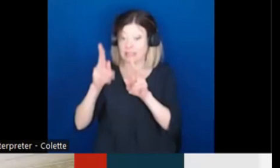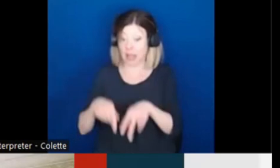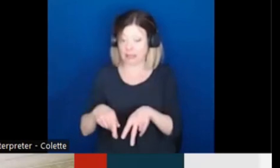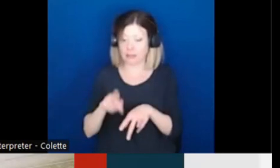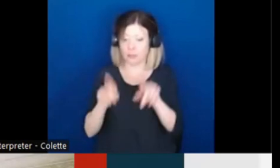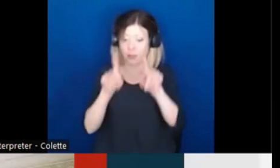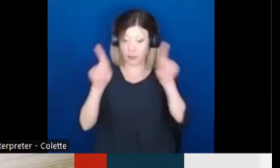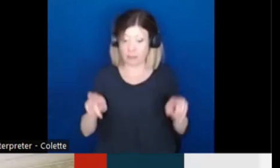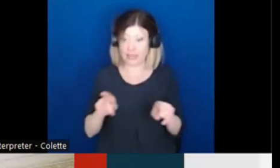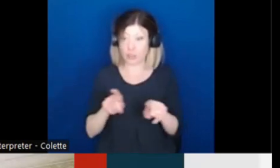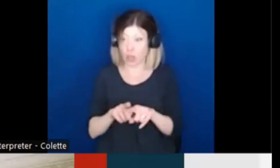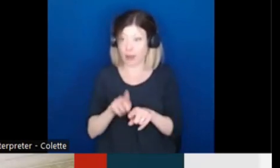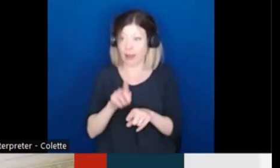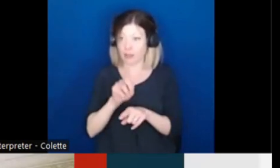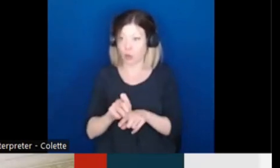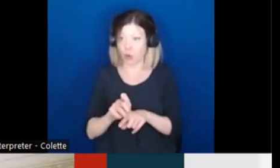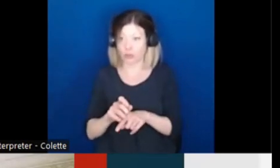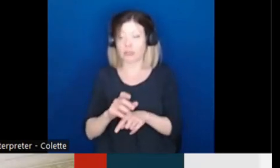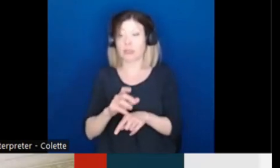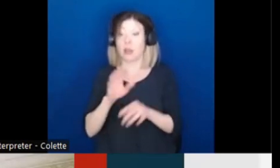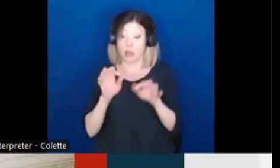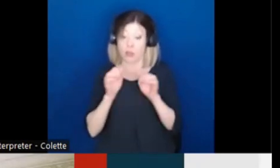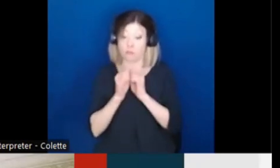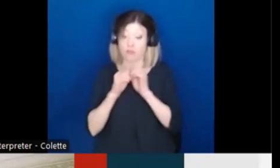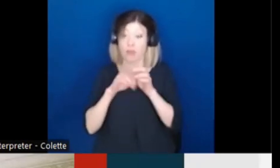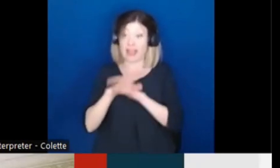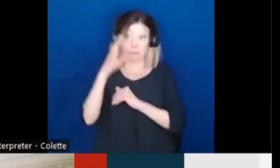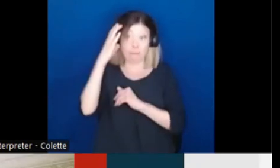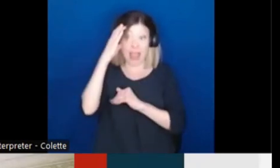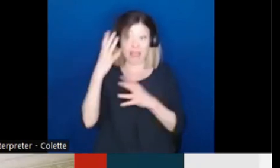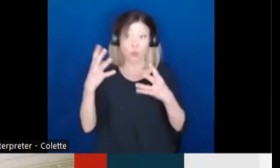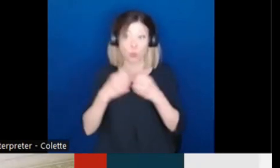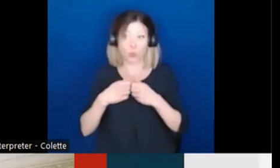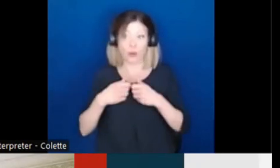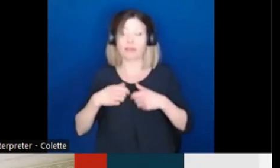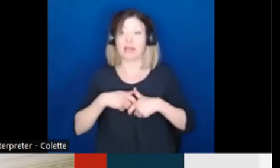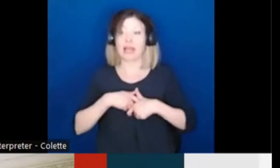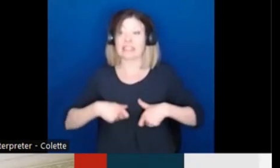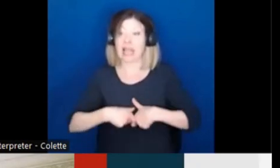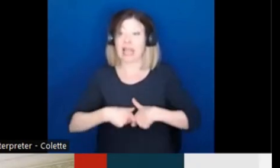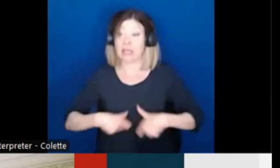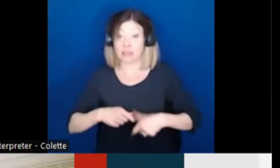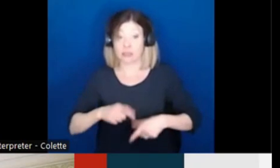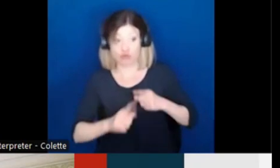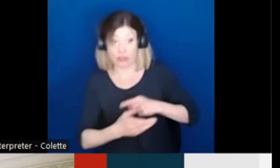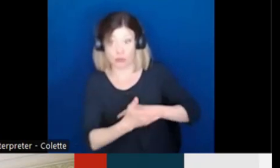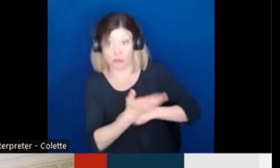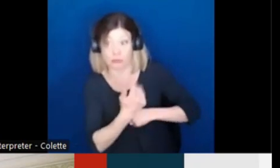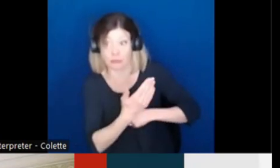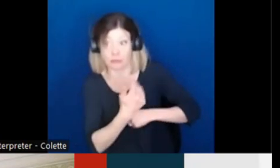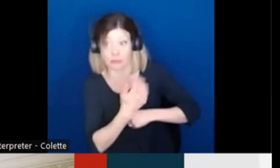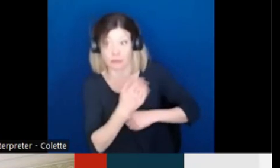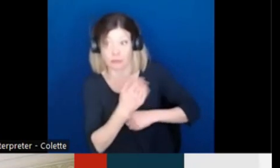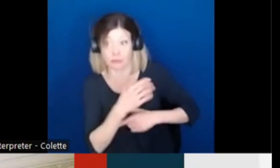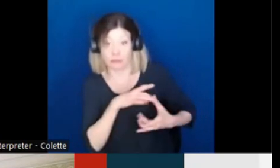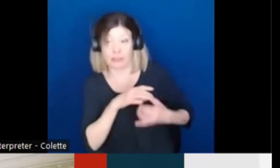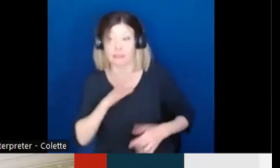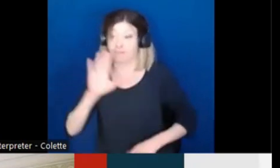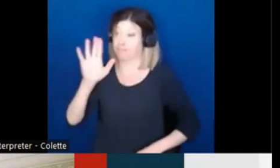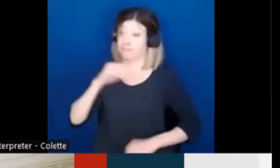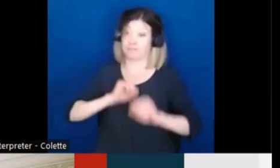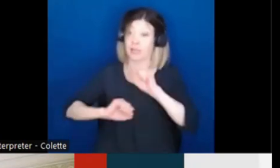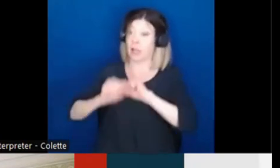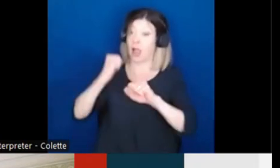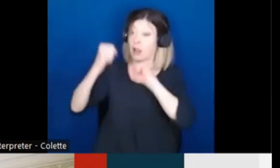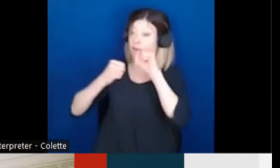trying to get him to fight. And Branwell's saying, I can't fight you anymore. So this is just before he died. But